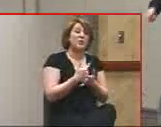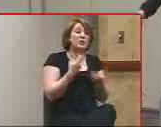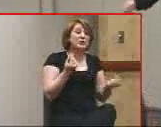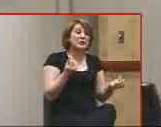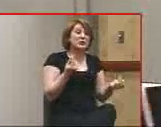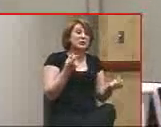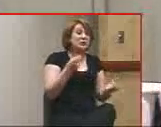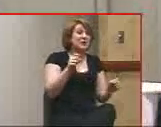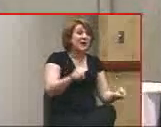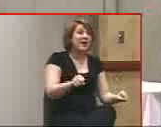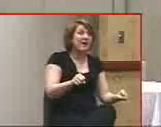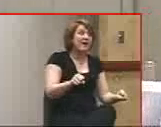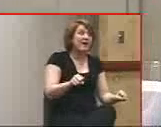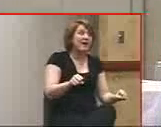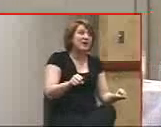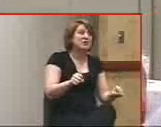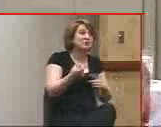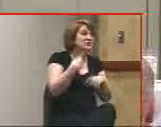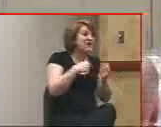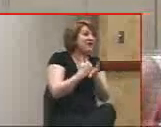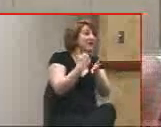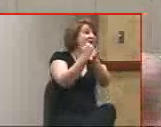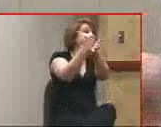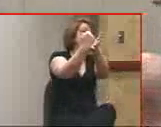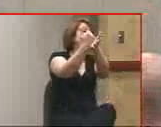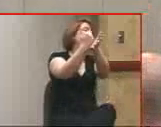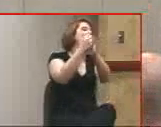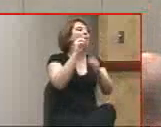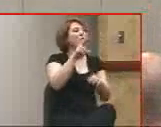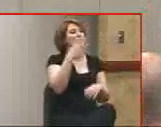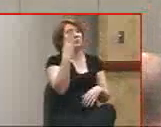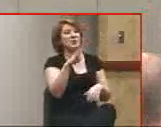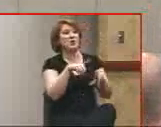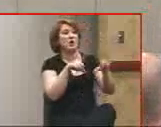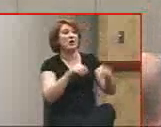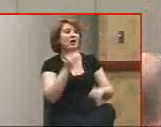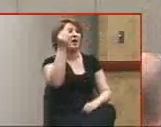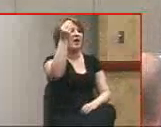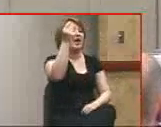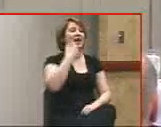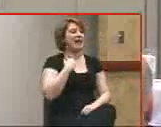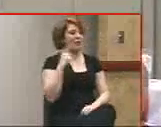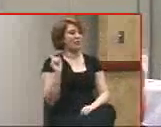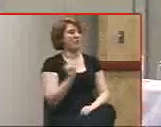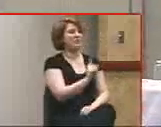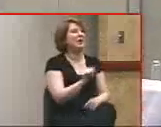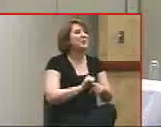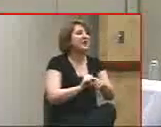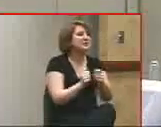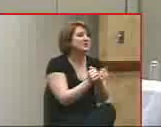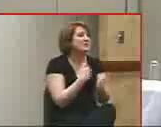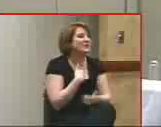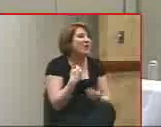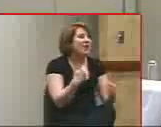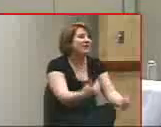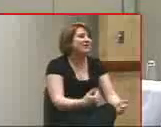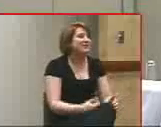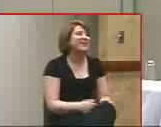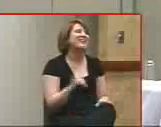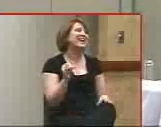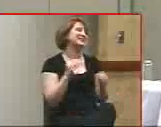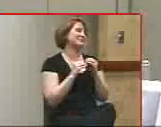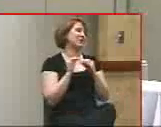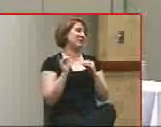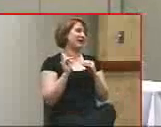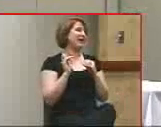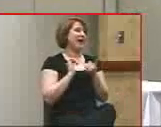could do your sign, put up your card, and I'll come over. Show me how you do that. Practice that with me. That would be more like the way